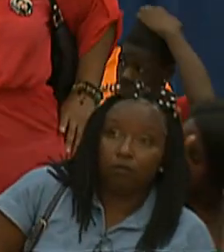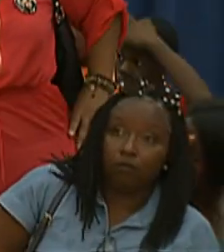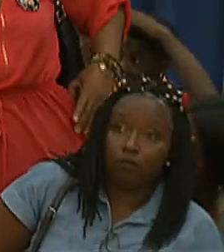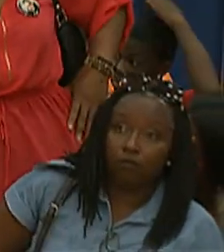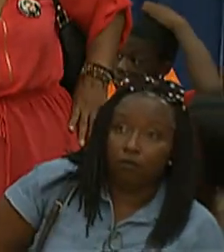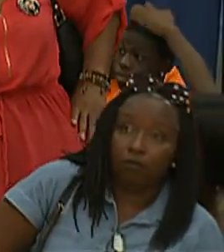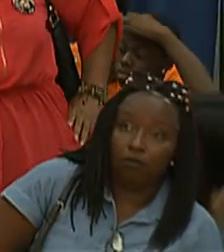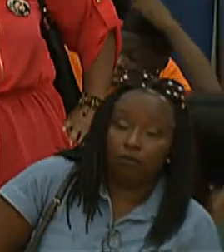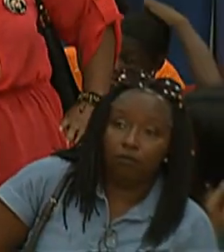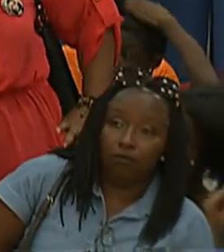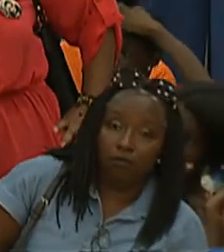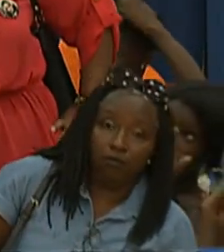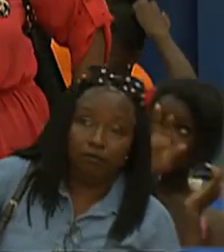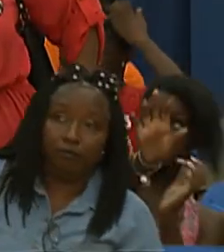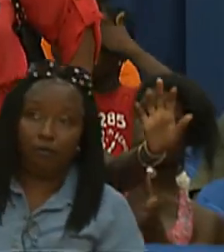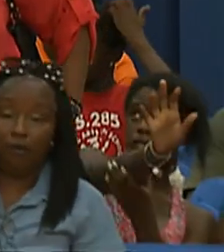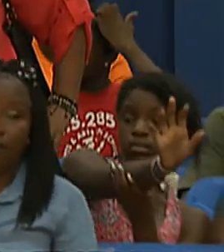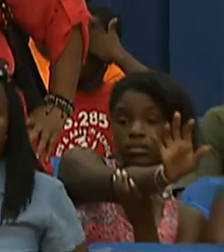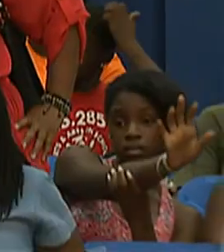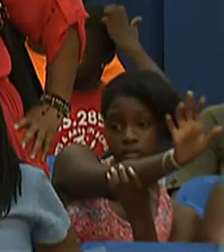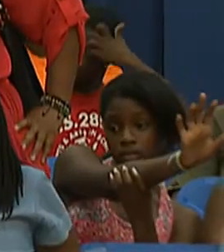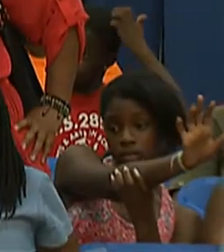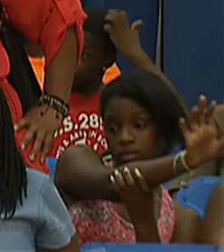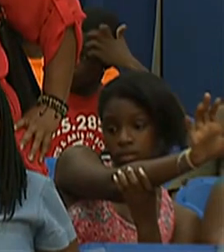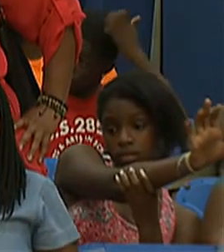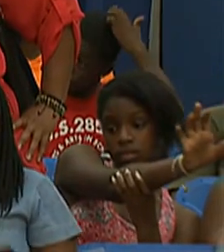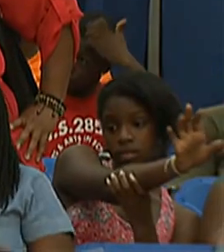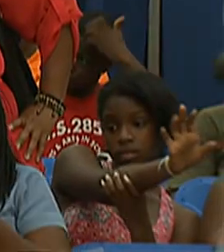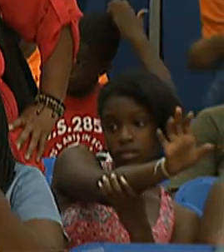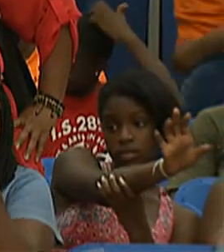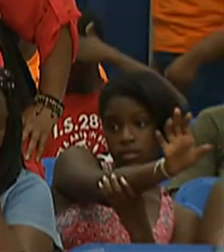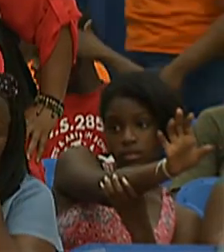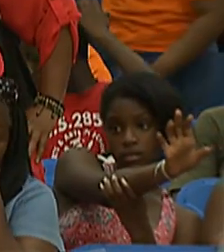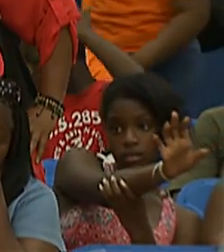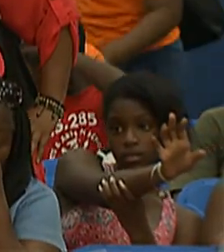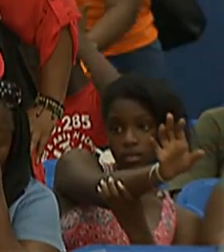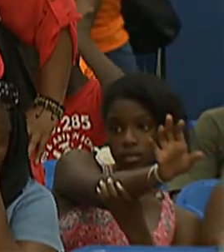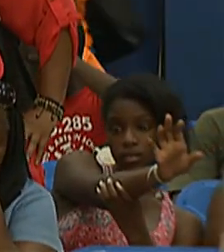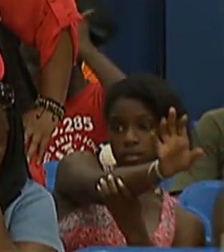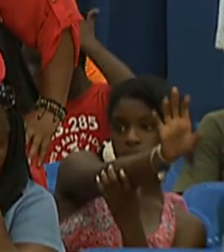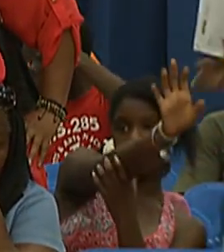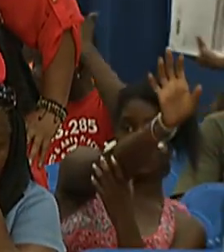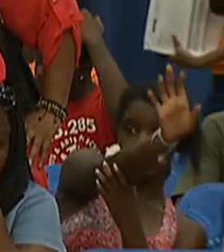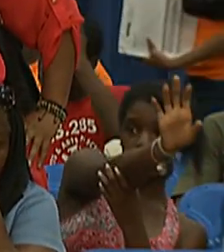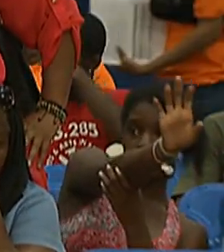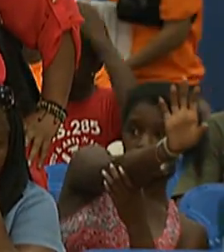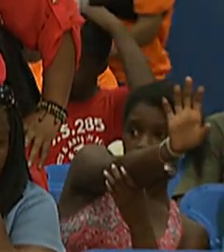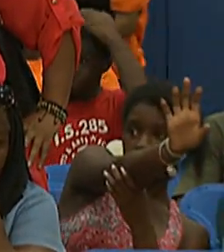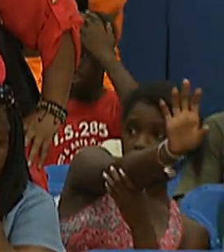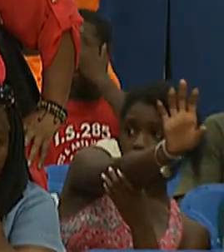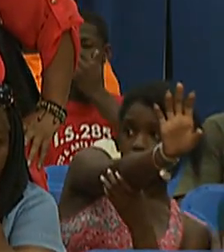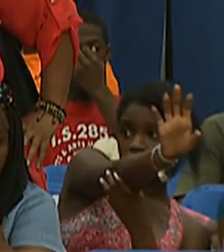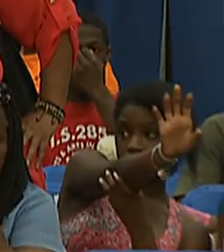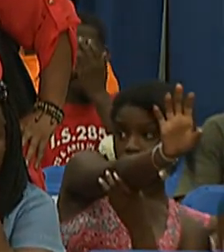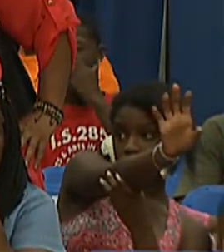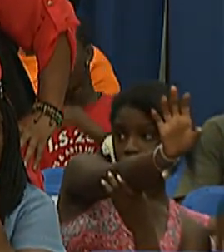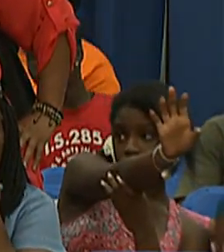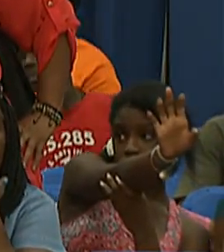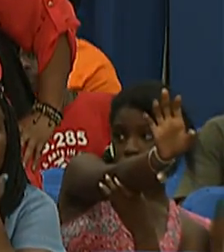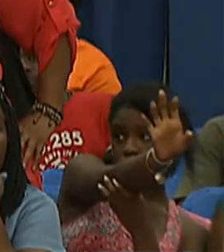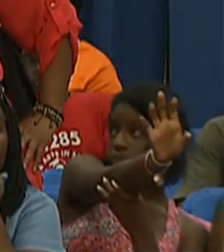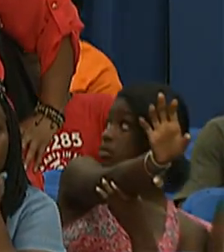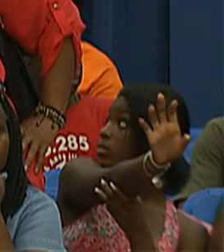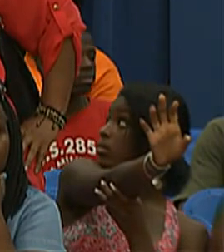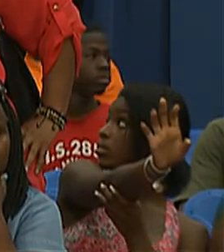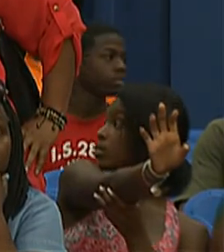working with a family to hear that perspective. So we do need your help. As for what you said personally, what you're going through, I want to make sure we're supporting